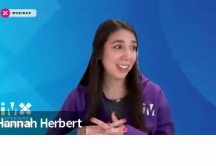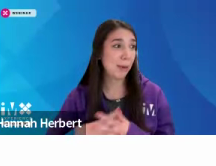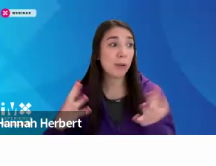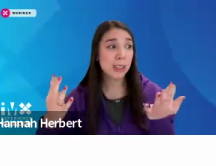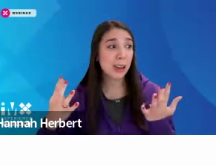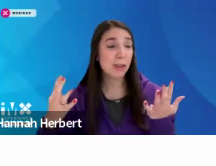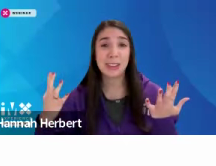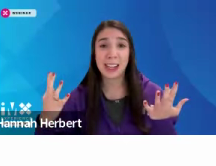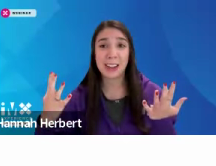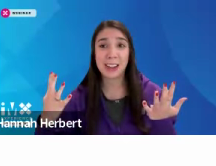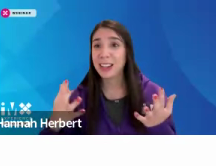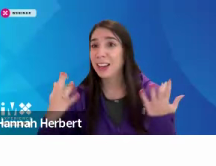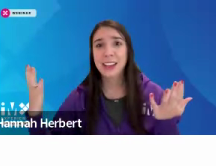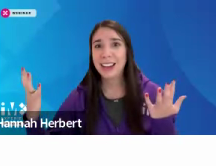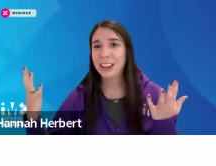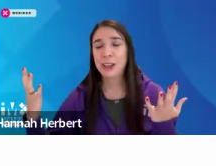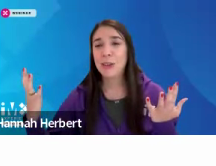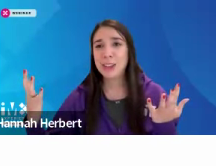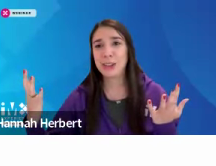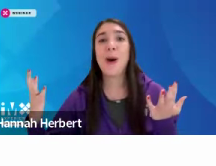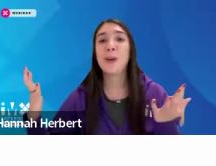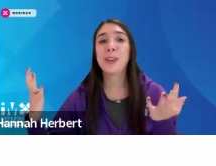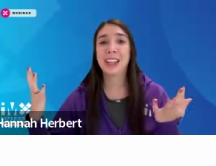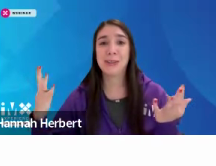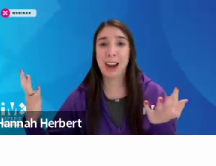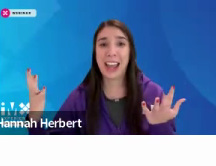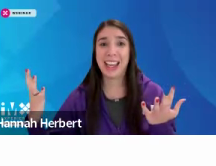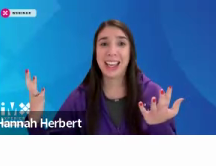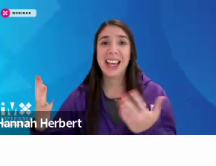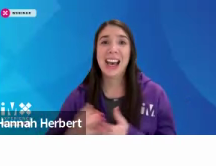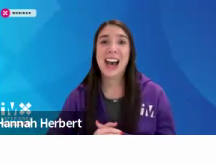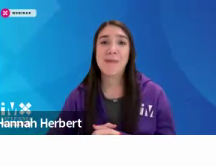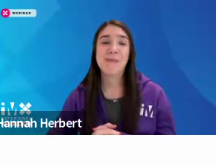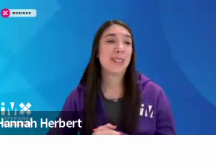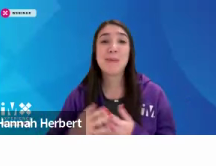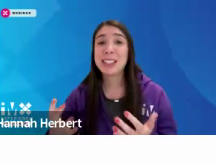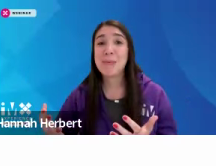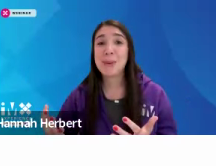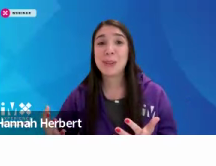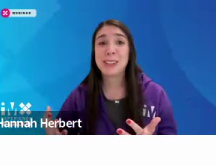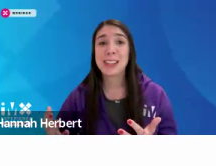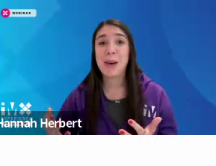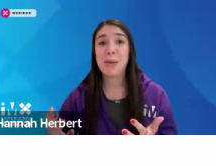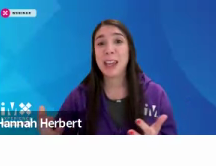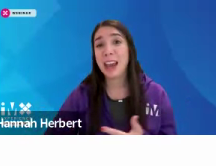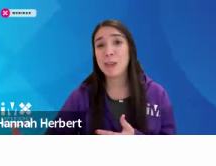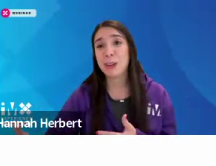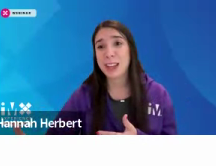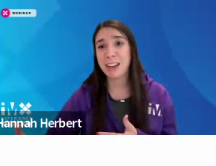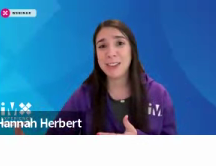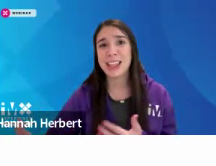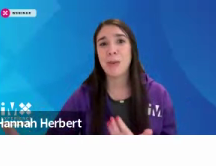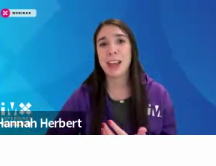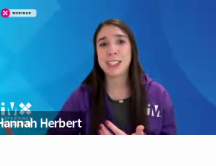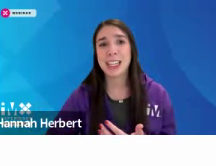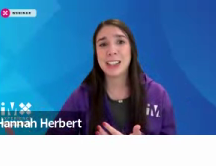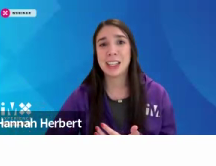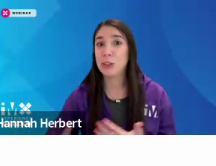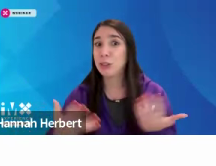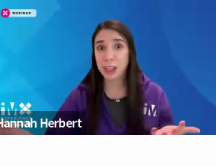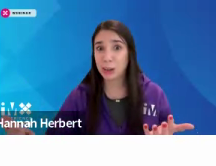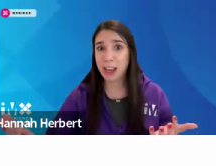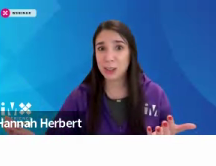fun. Post-it notes, stickers. You guys are totally right. Some examples that we have used ourselves and that we